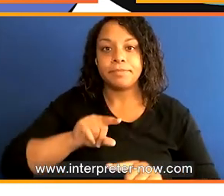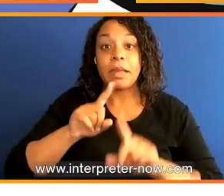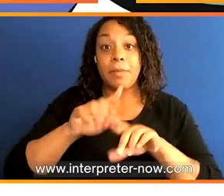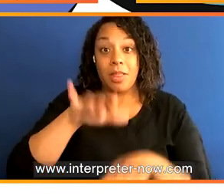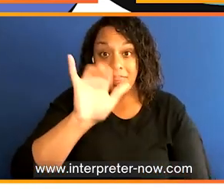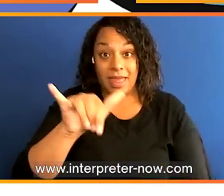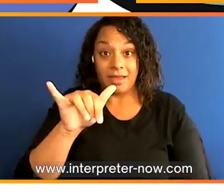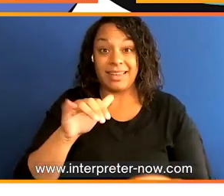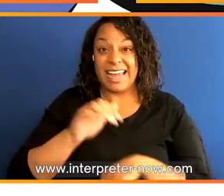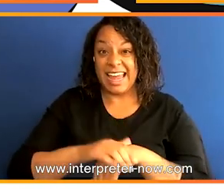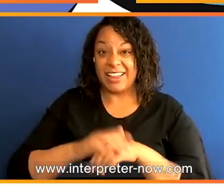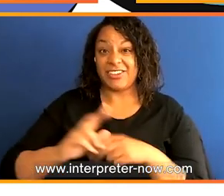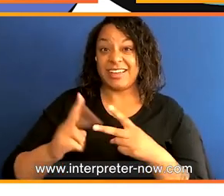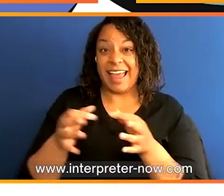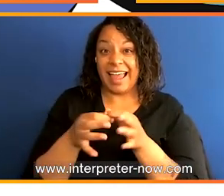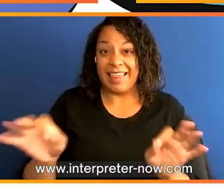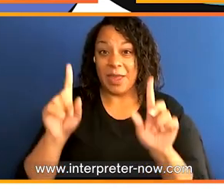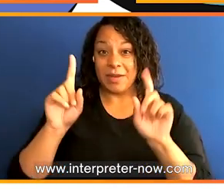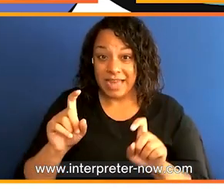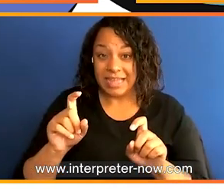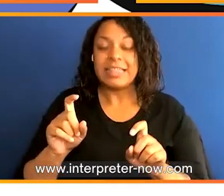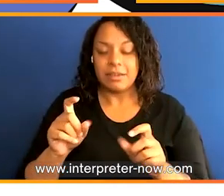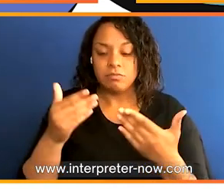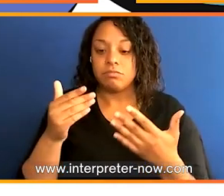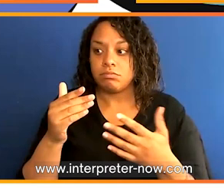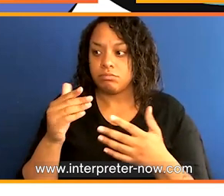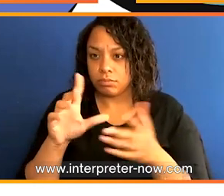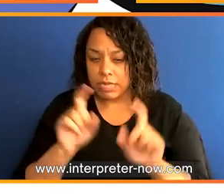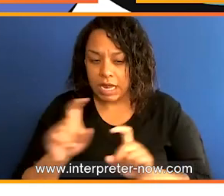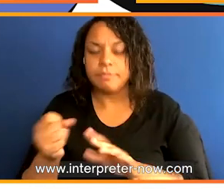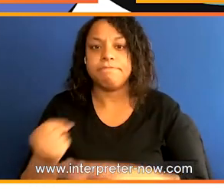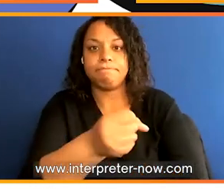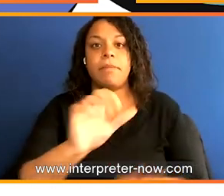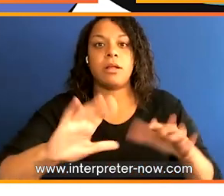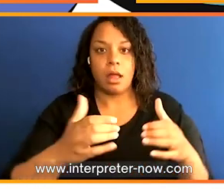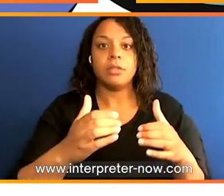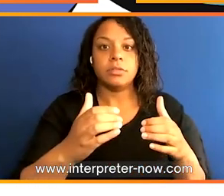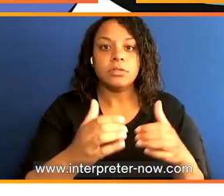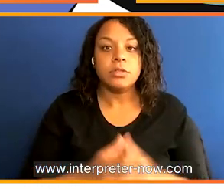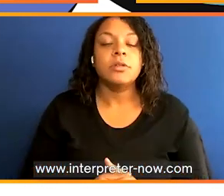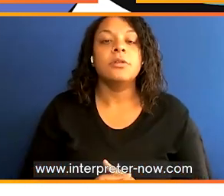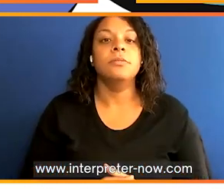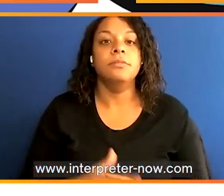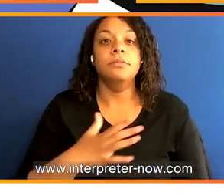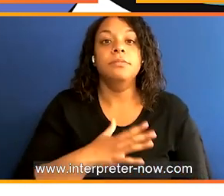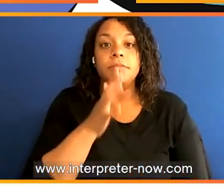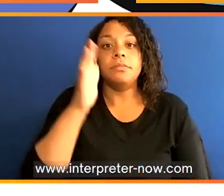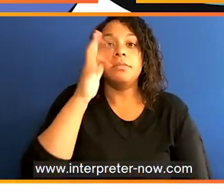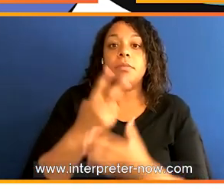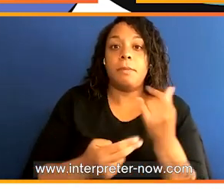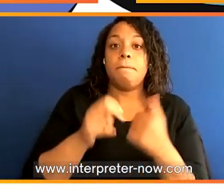second language test, they would kind of put us into a class. And so my parents, who were both